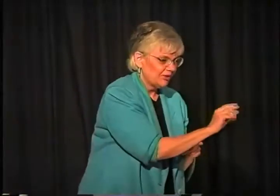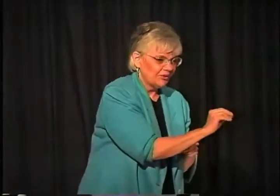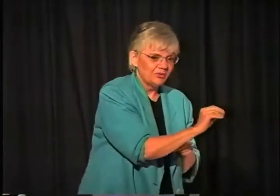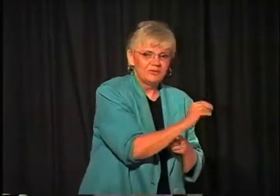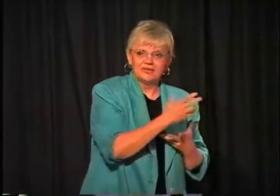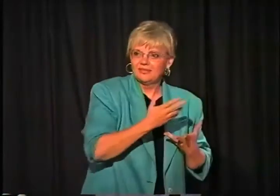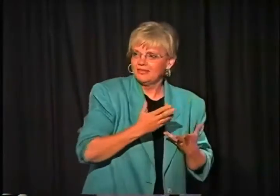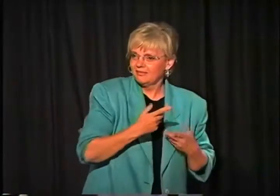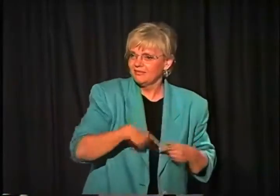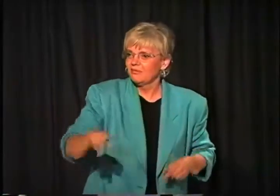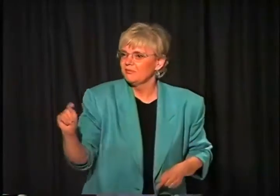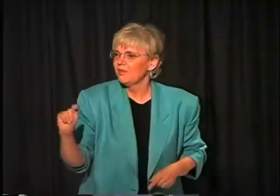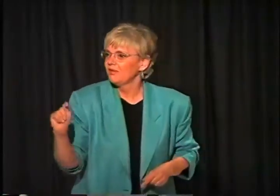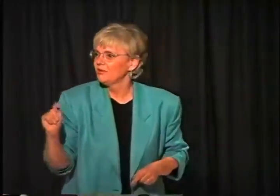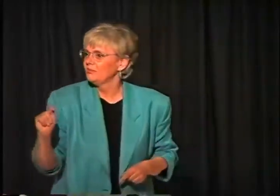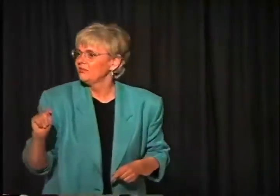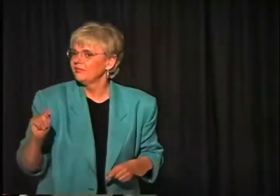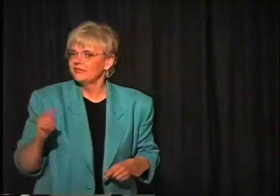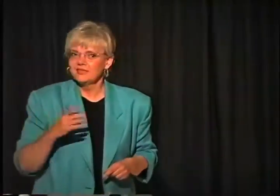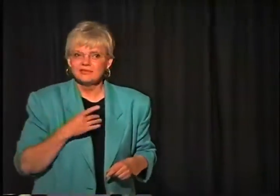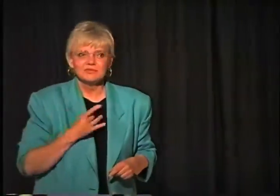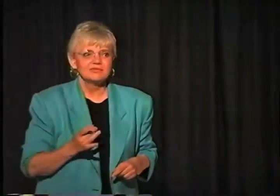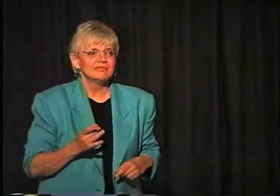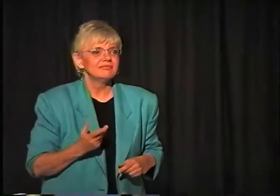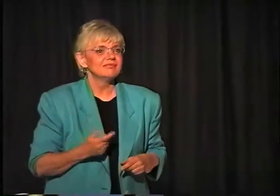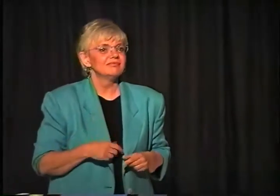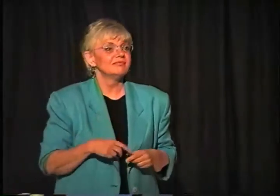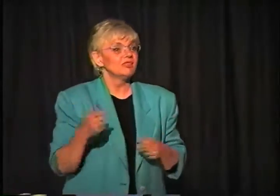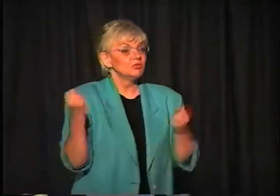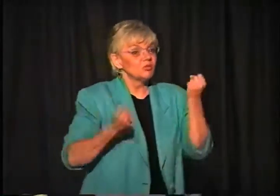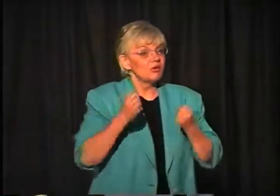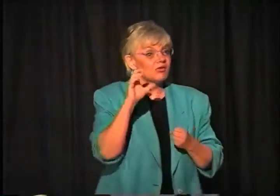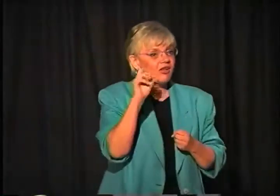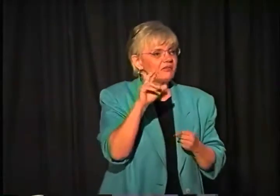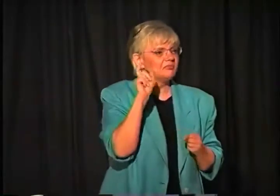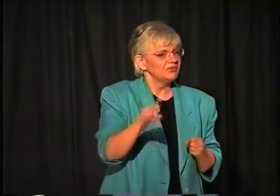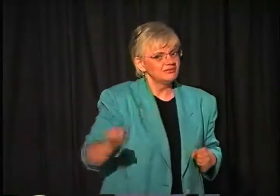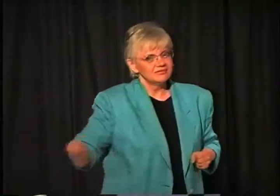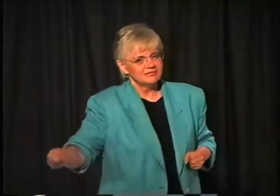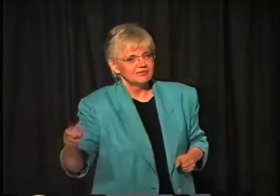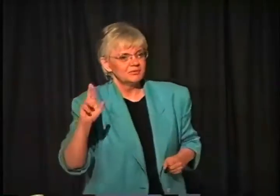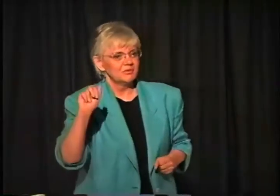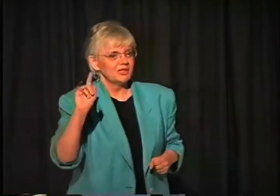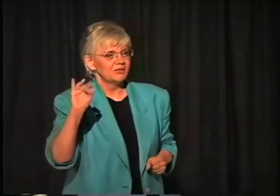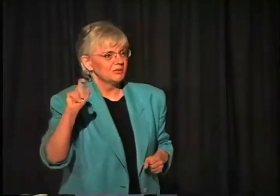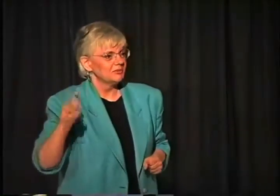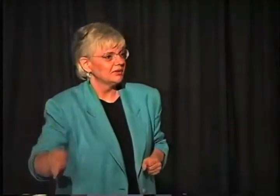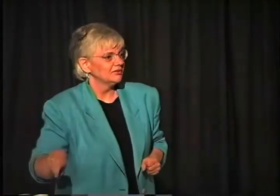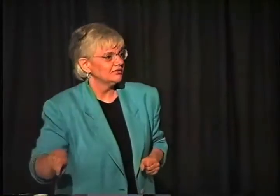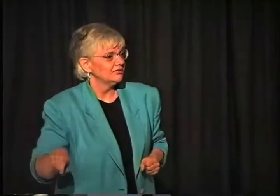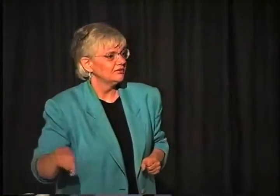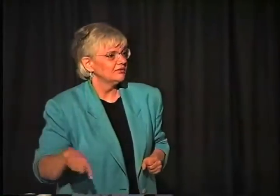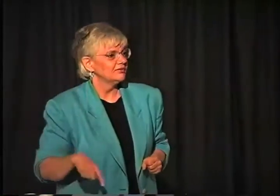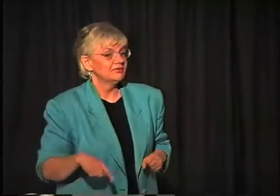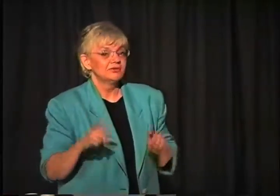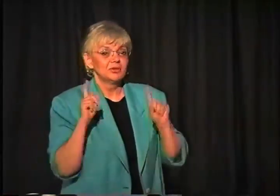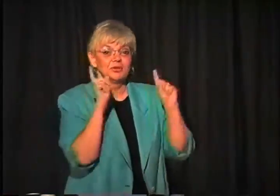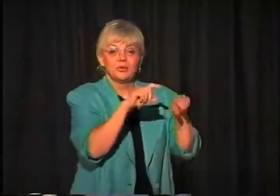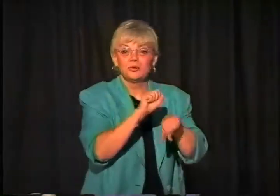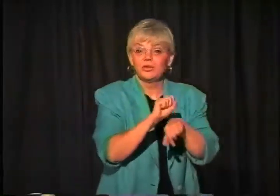Sound makes you go to the bathroom. You turn on the radio, listen to something, it gives you a clue. Oh, gotta go to the